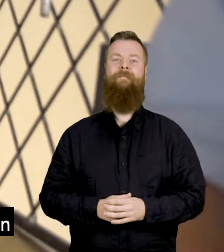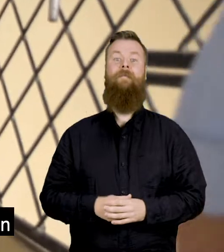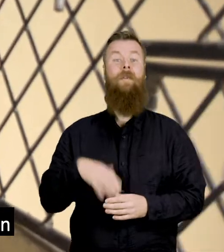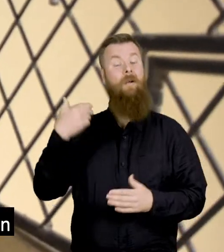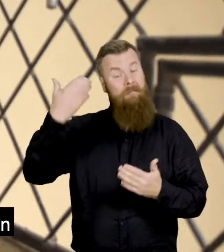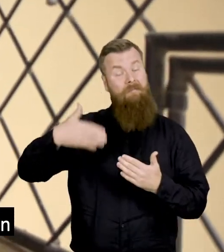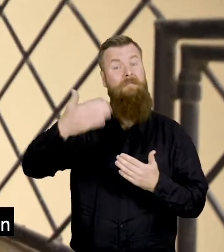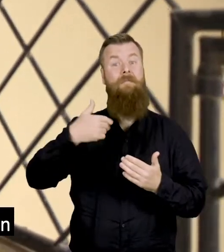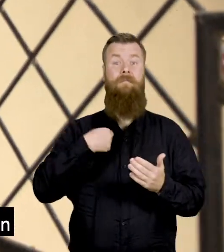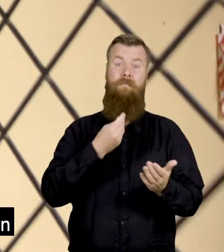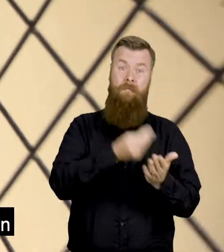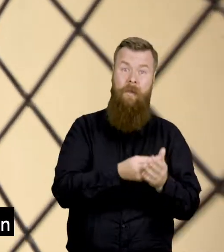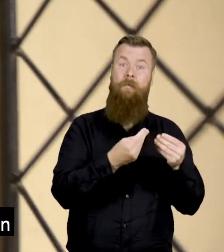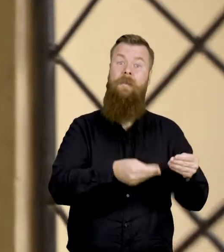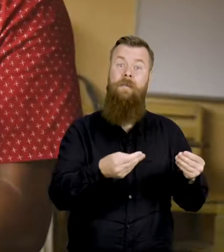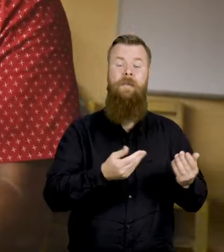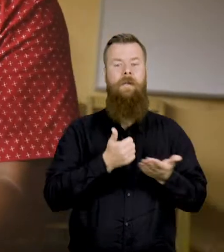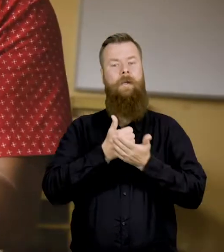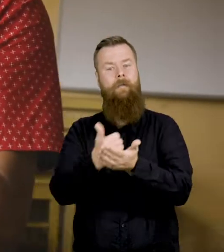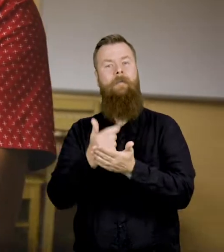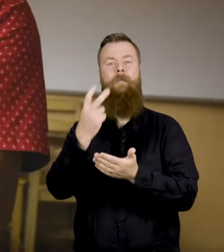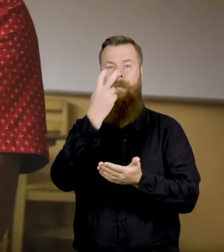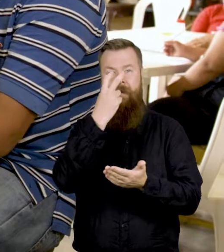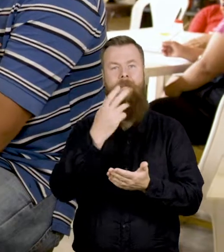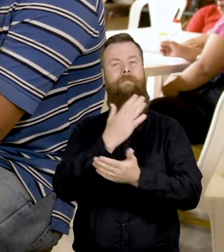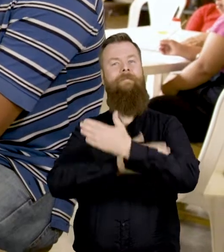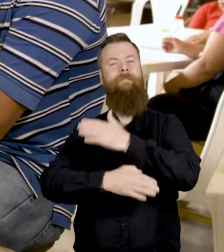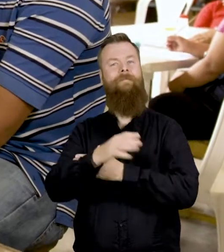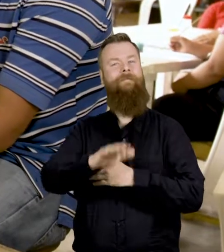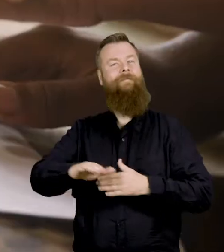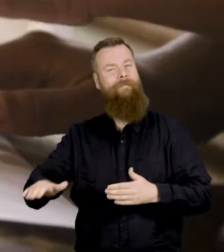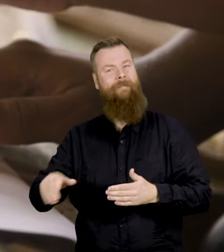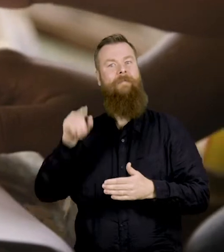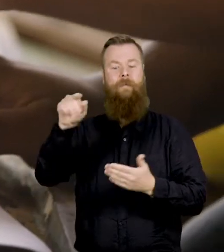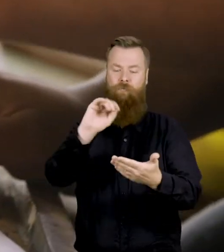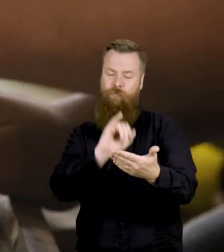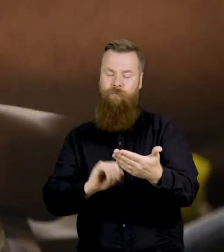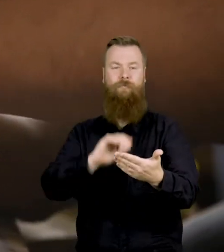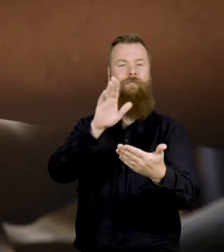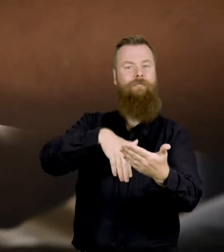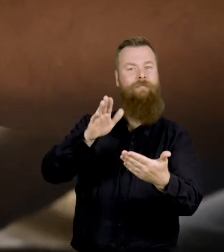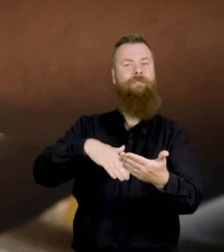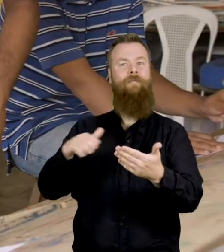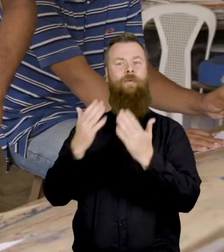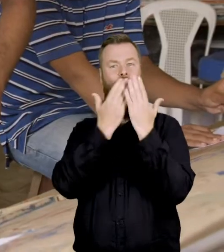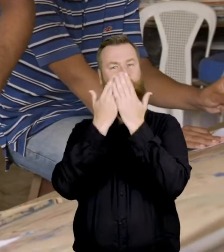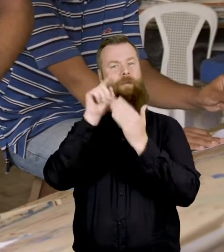Sometimes I buy materials and then help children who are blind or with other disabilities paint and draw in their